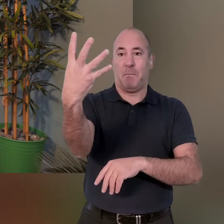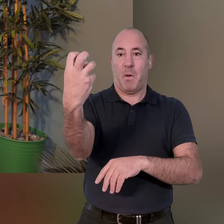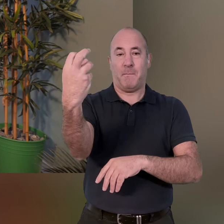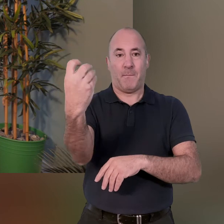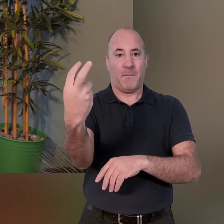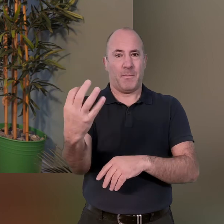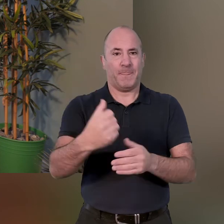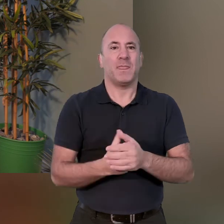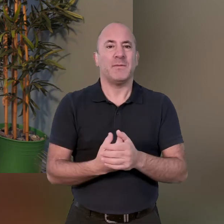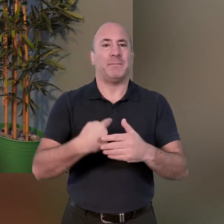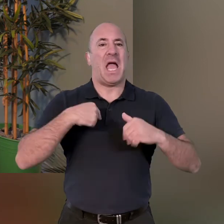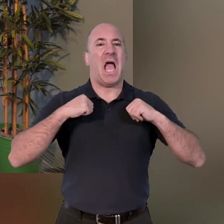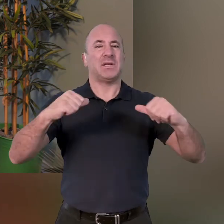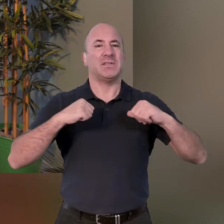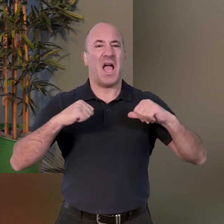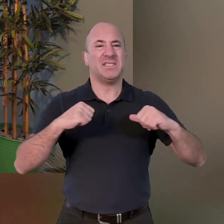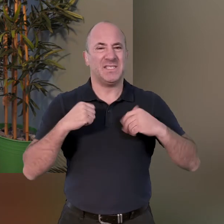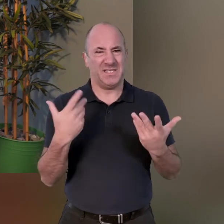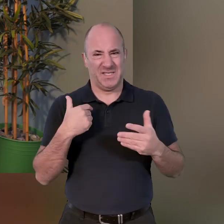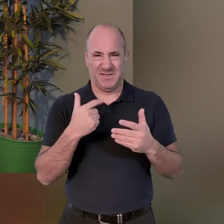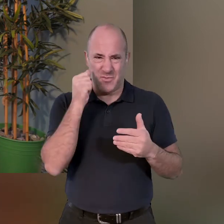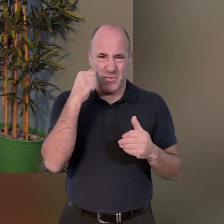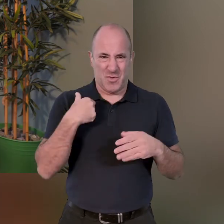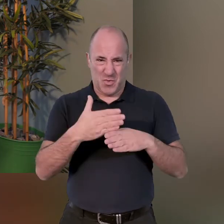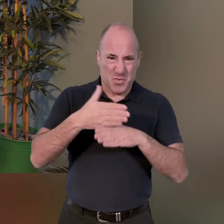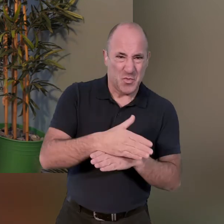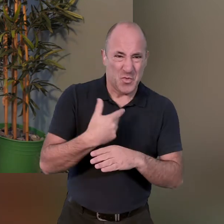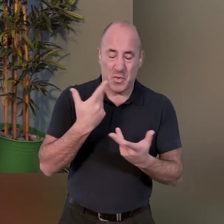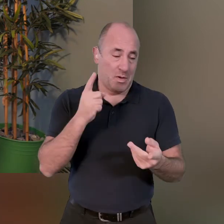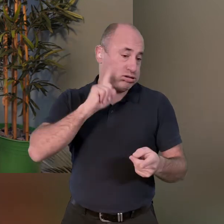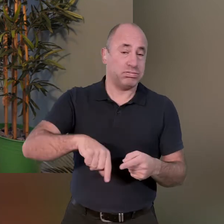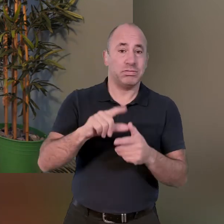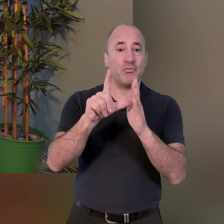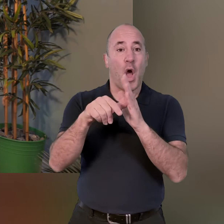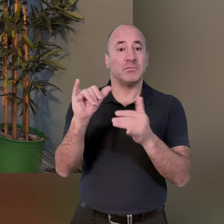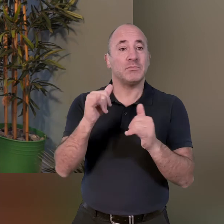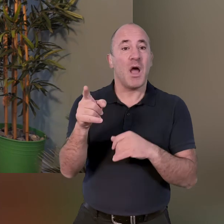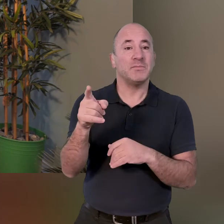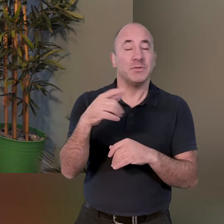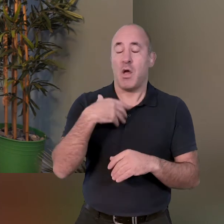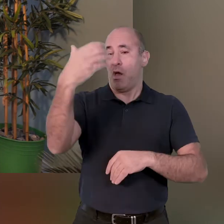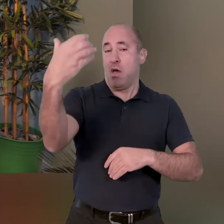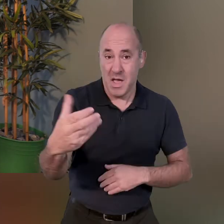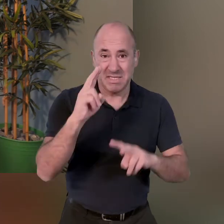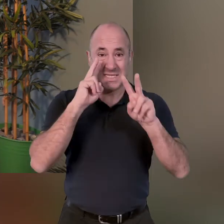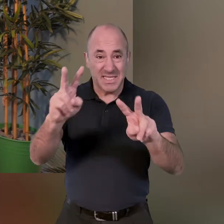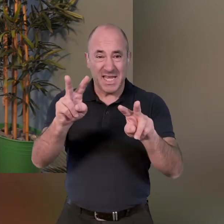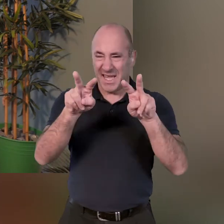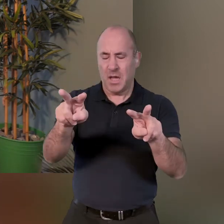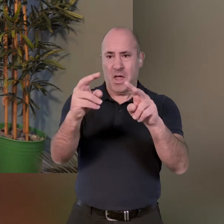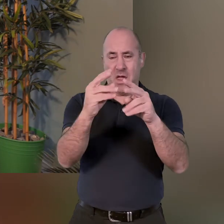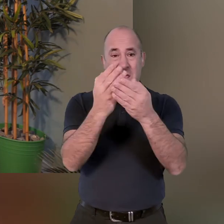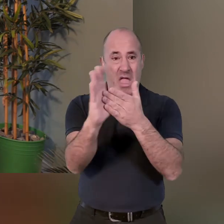when I'm exercising, when I'm going hard, sometimes I'm not looking at the clock quite well, so having it there sometimes does it audibly